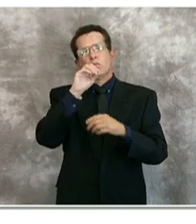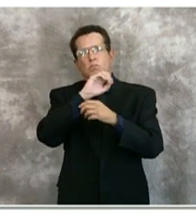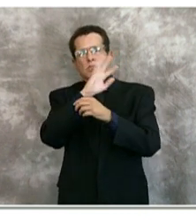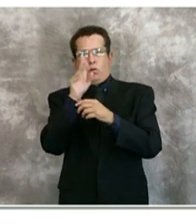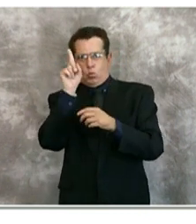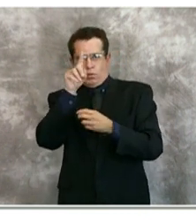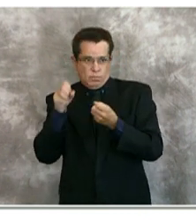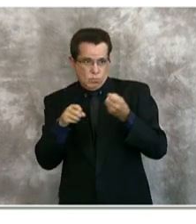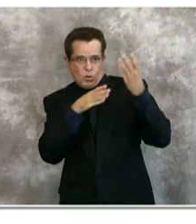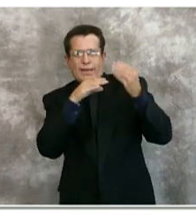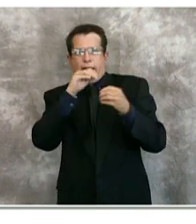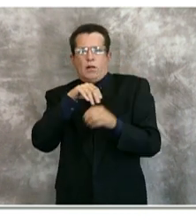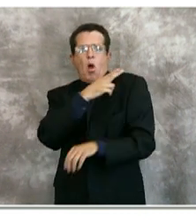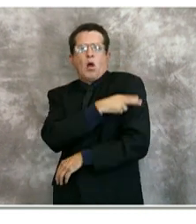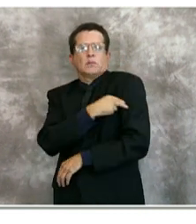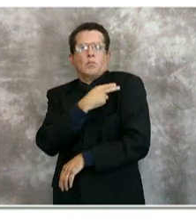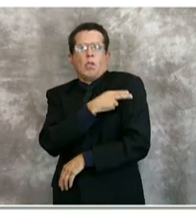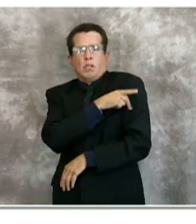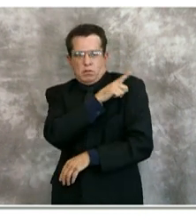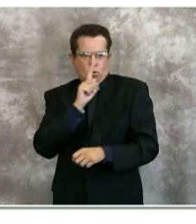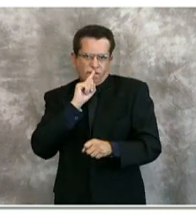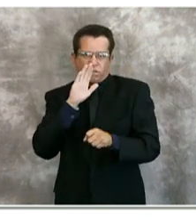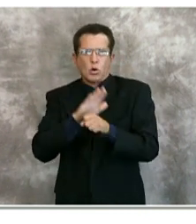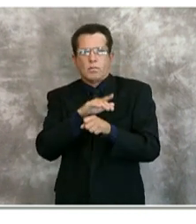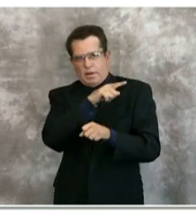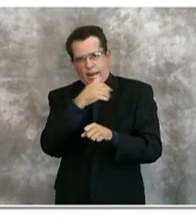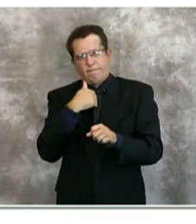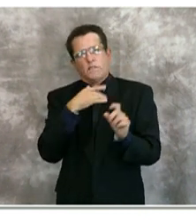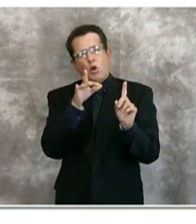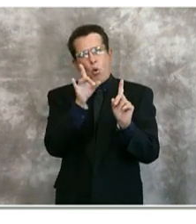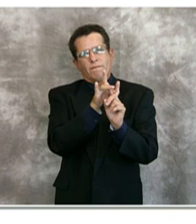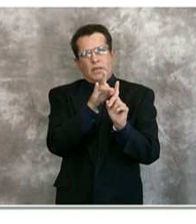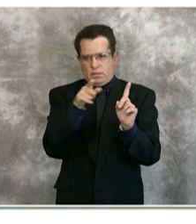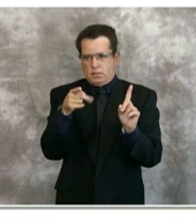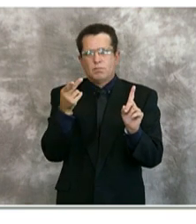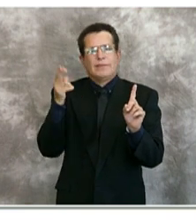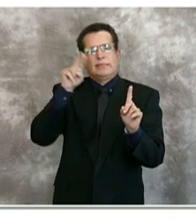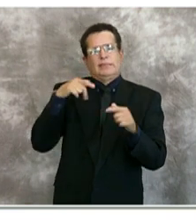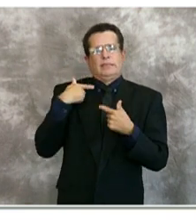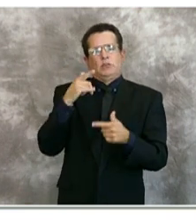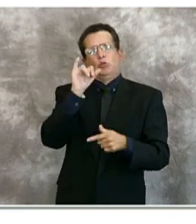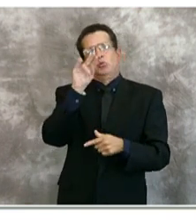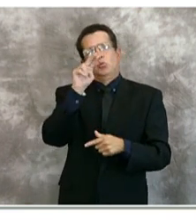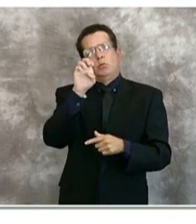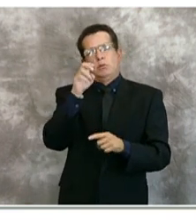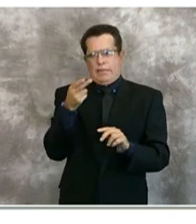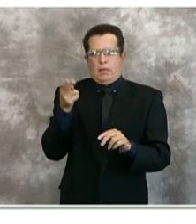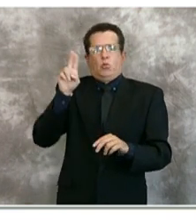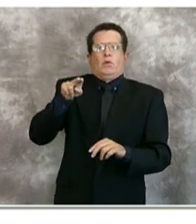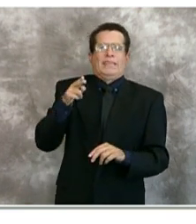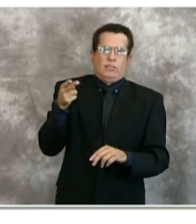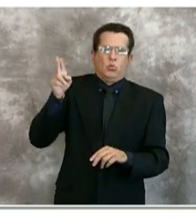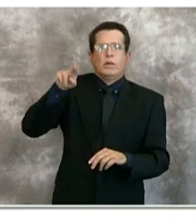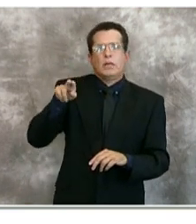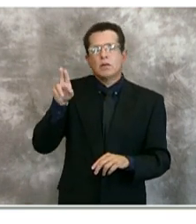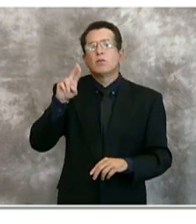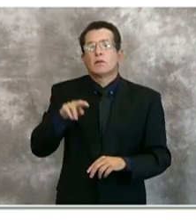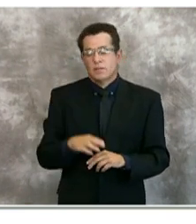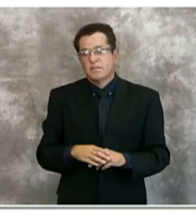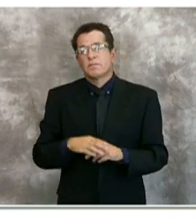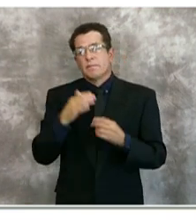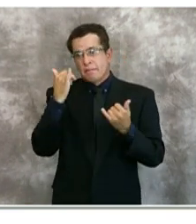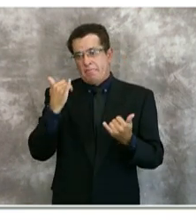confirmed hospitalizations that have increased since mid-June, with some decline in the past